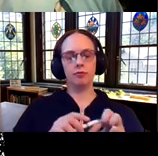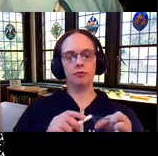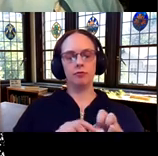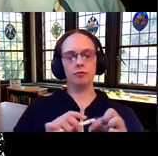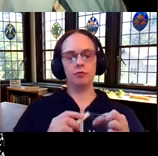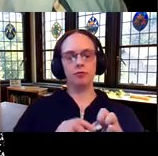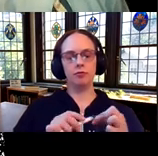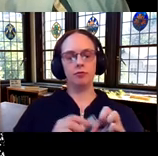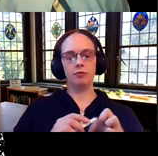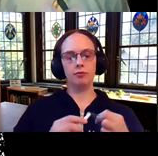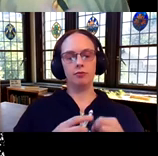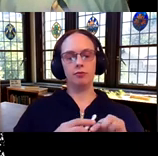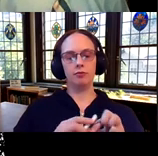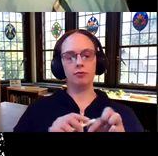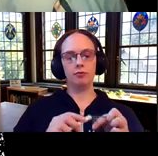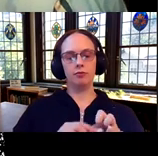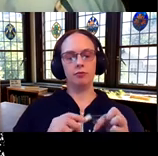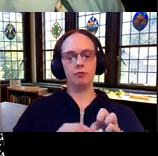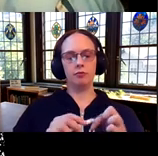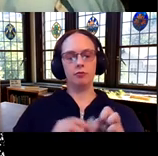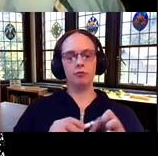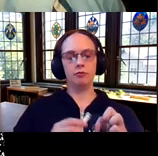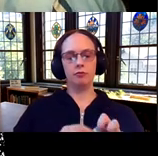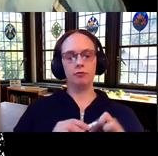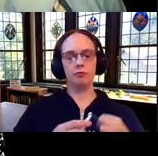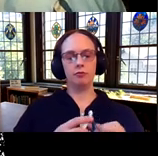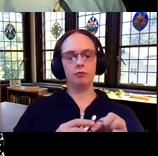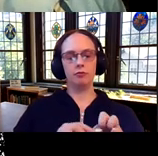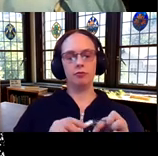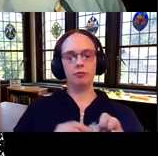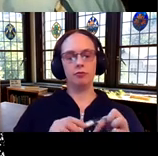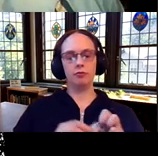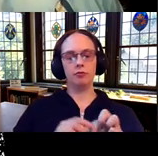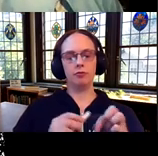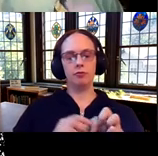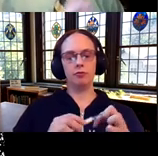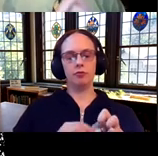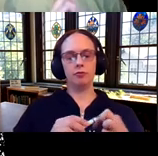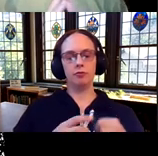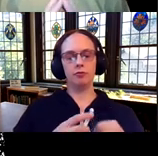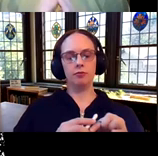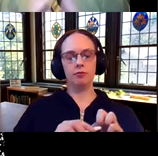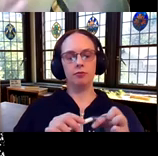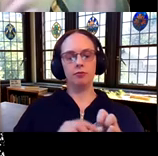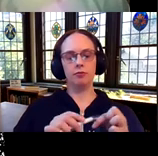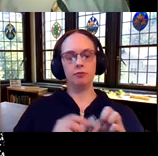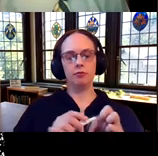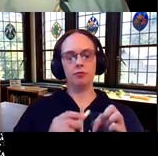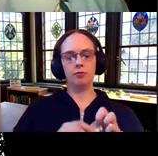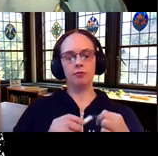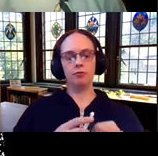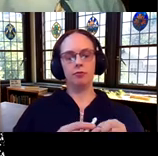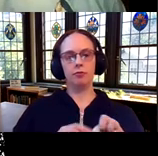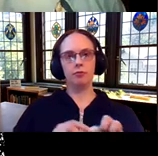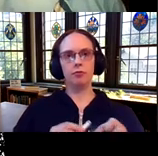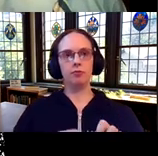So 10 years after the canal had opened, Brockport was a canal boom